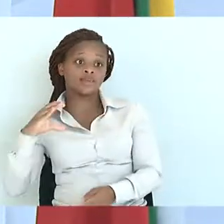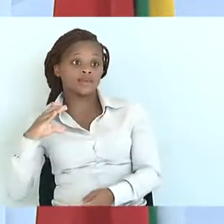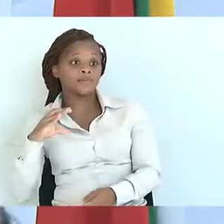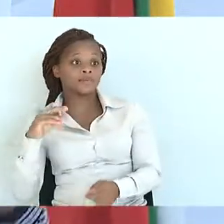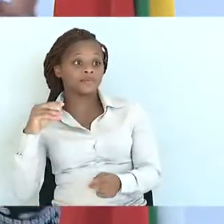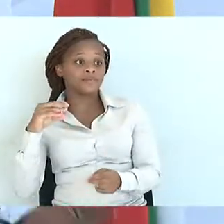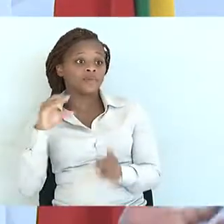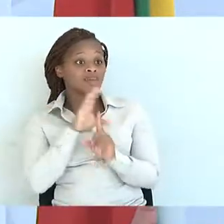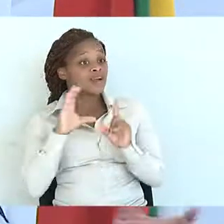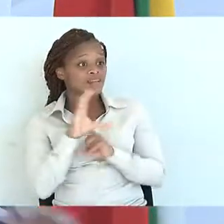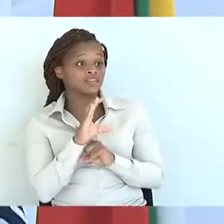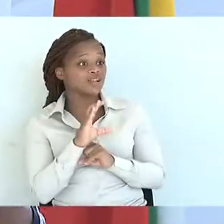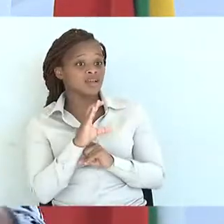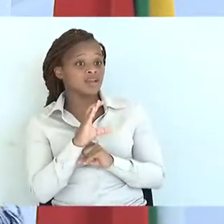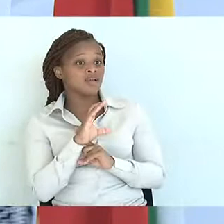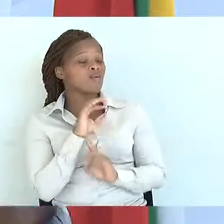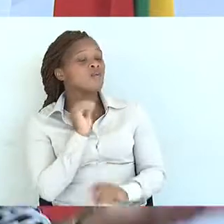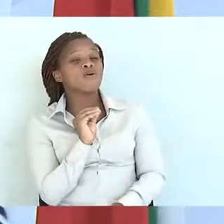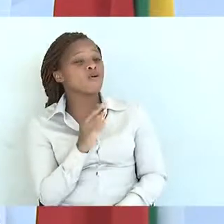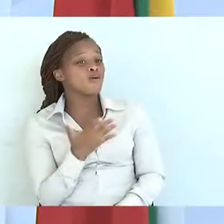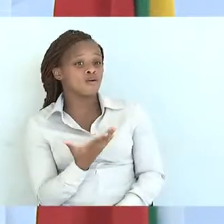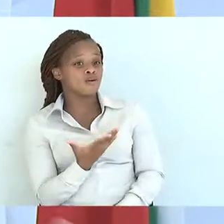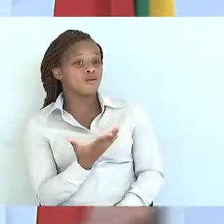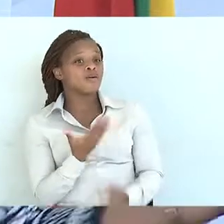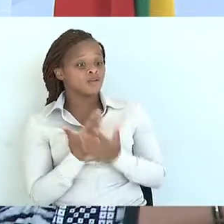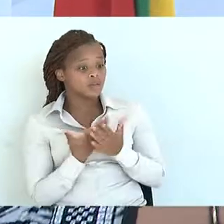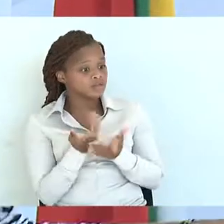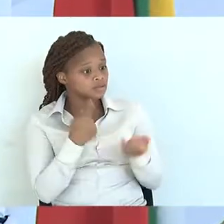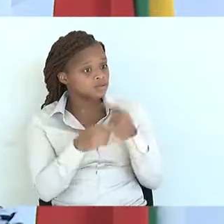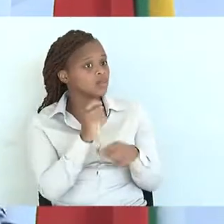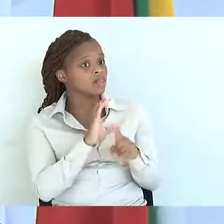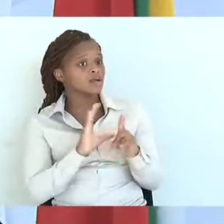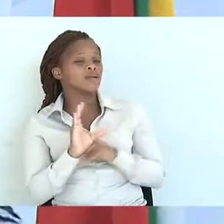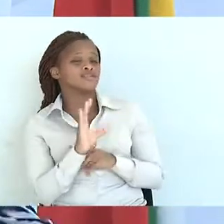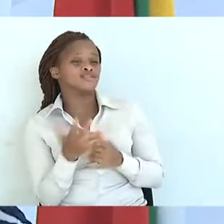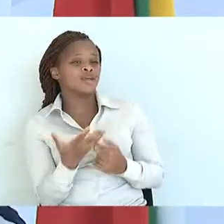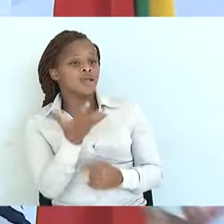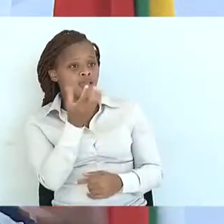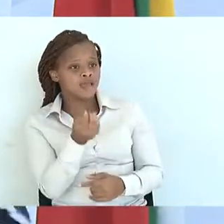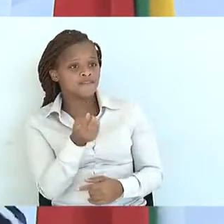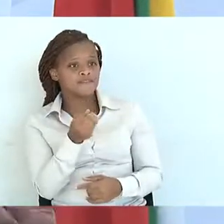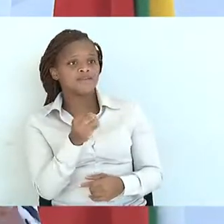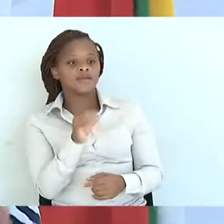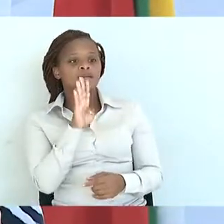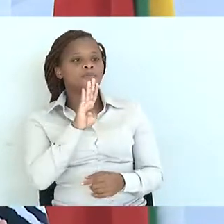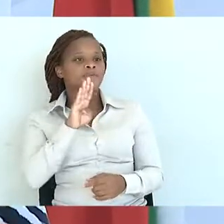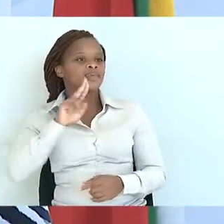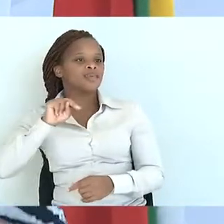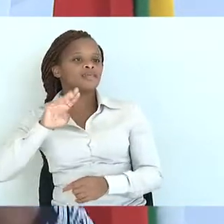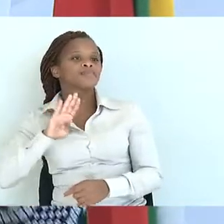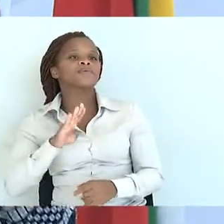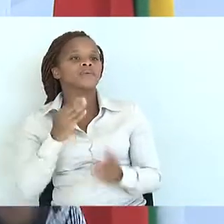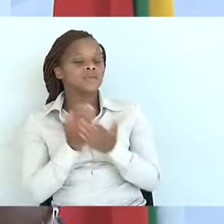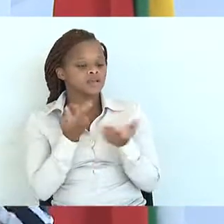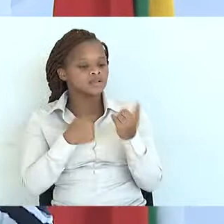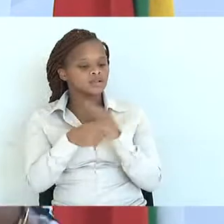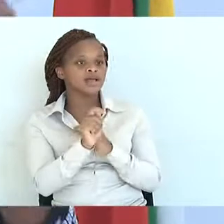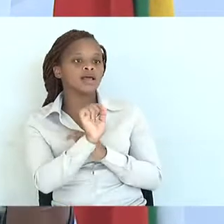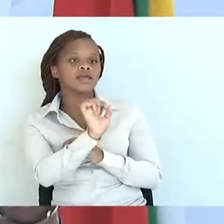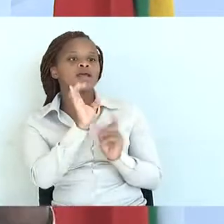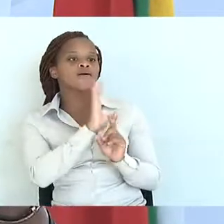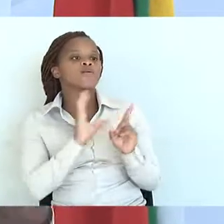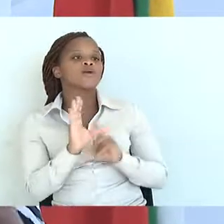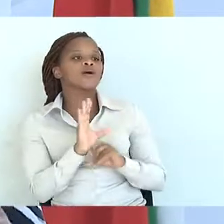that culture. Ube ne B&B ethengisa culture yakho. Njengoba uMinister bekashilo, uMinister Dlamini Zuma athi a clean air,